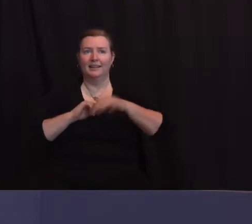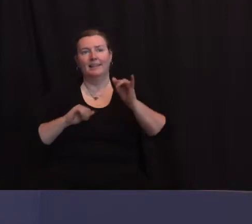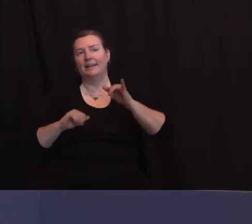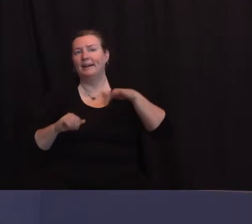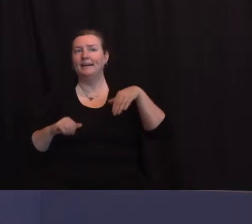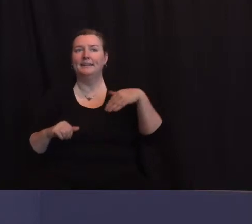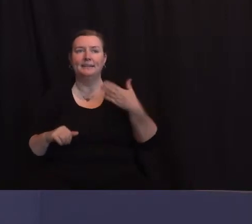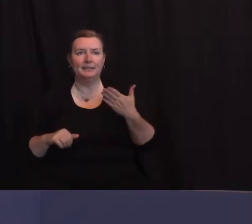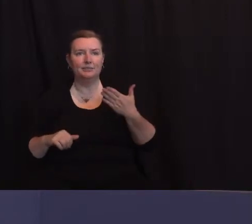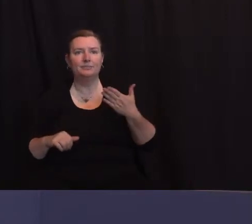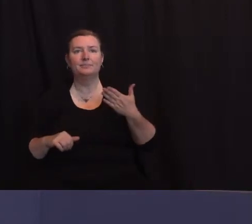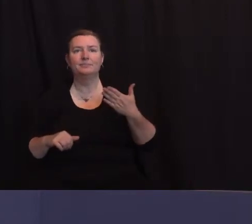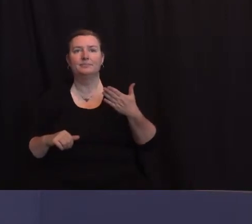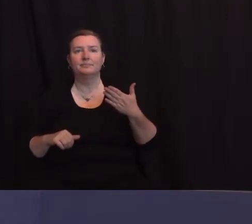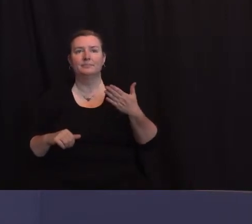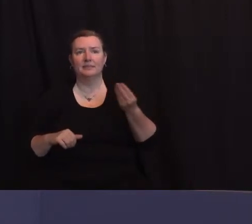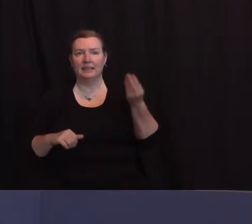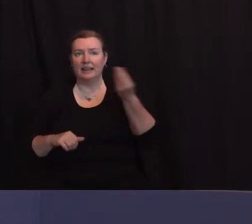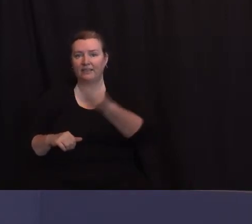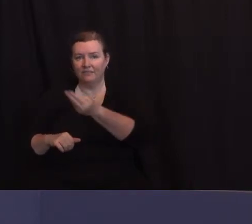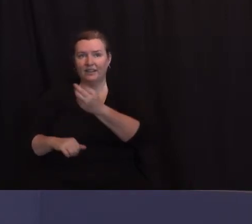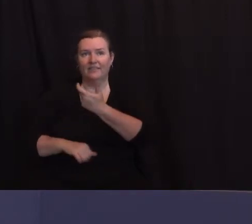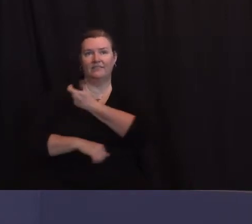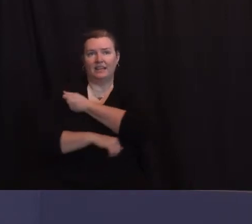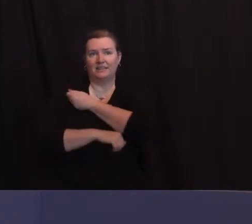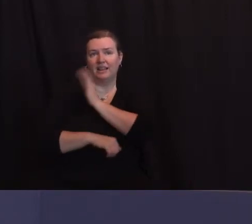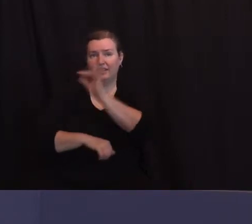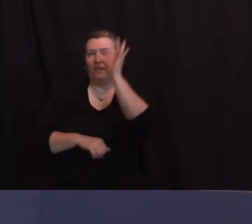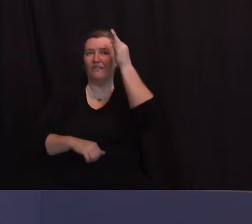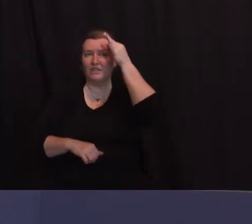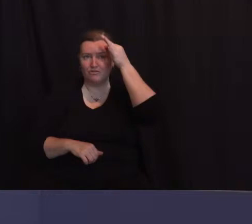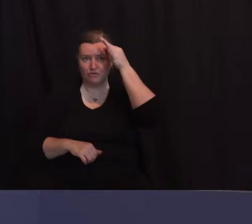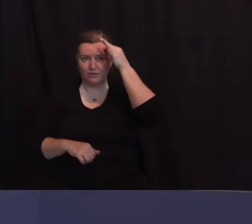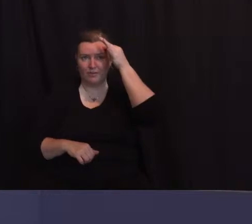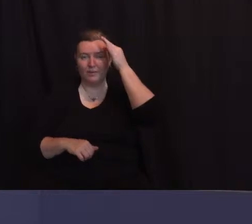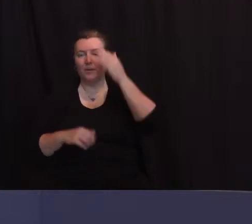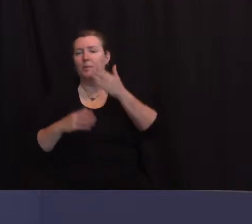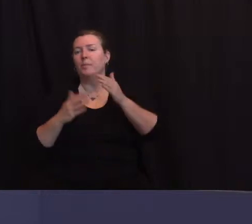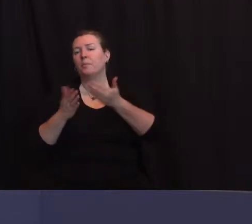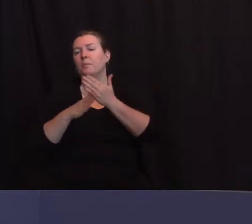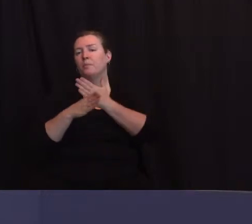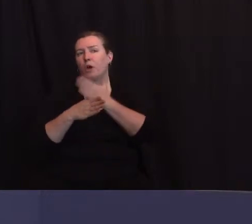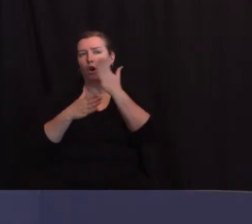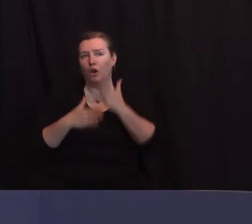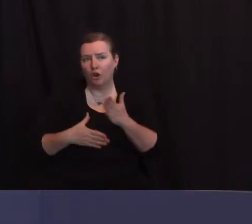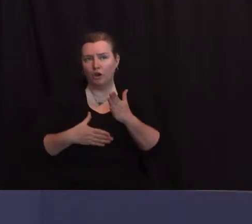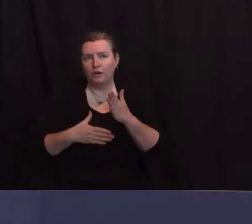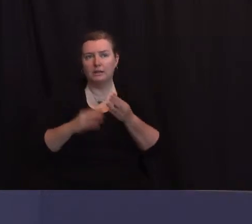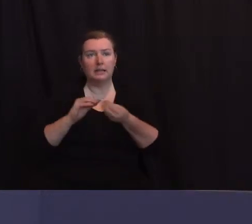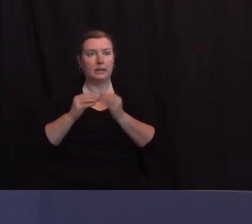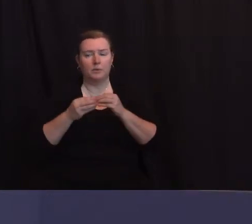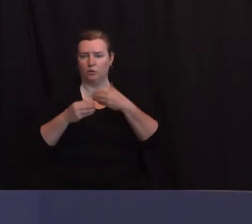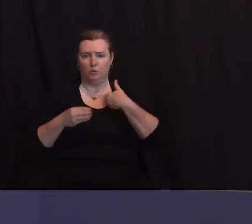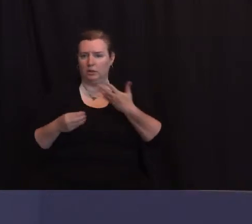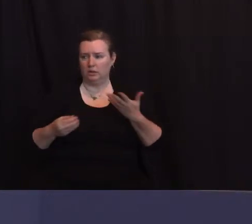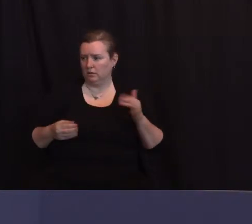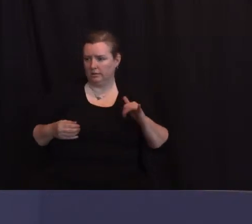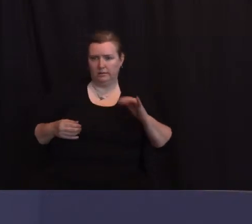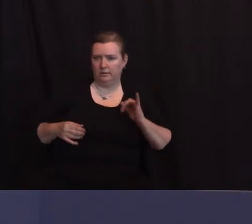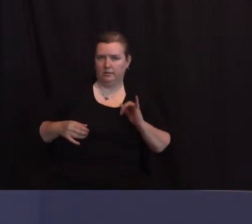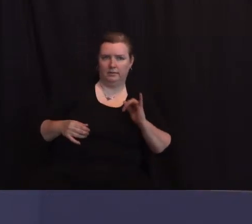vaccine doses directly to, we're reconciling all of that data with the data that we have. So when they sent directly to